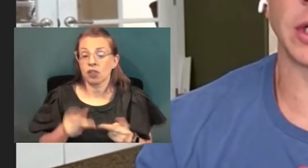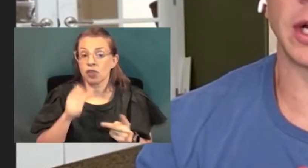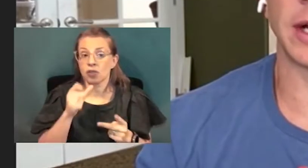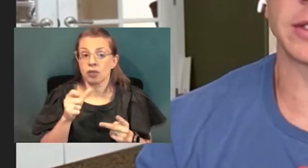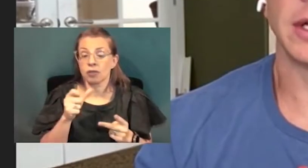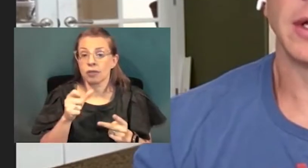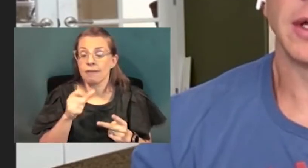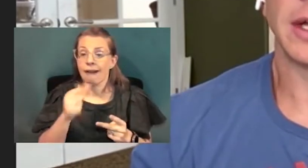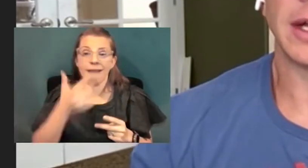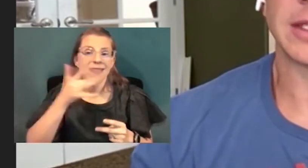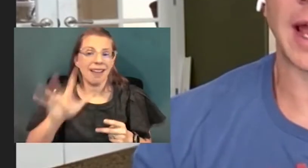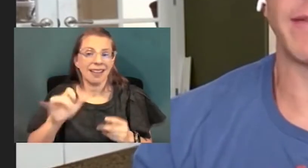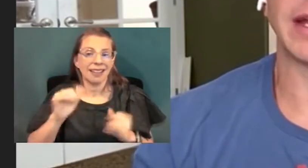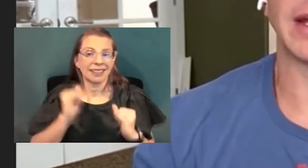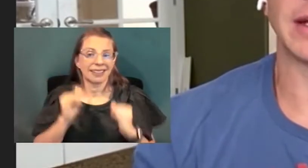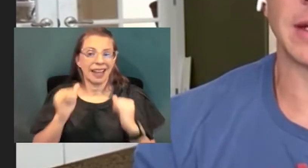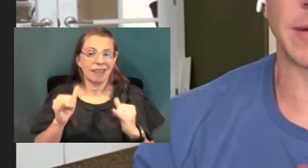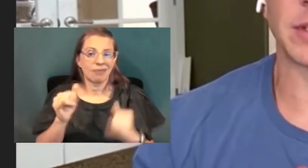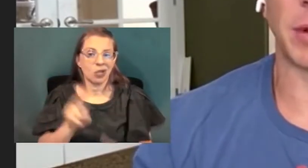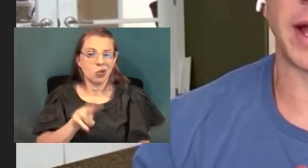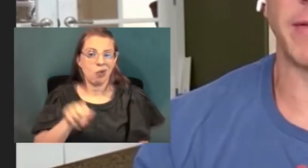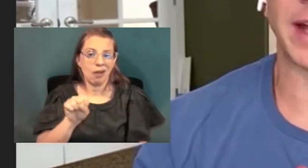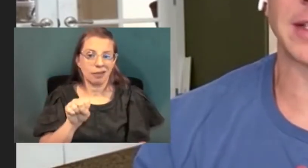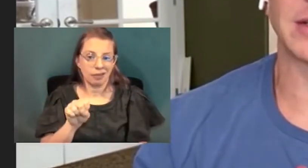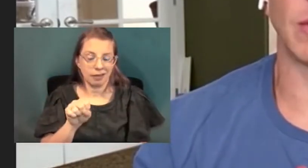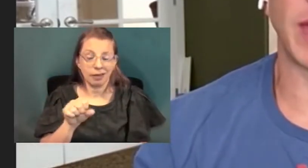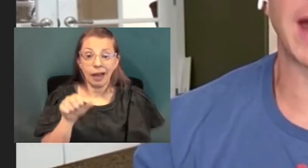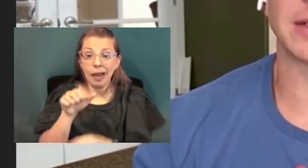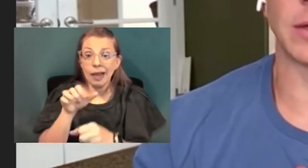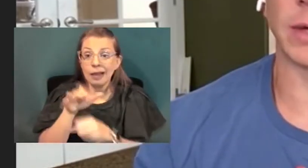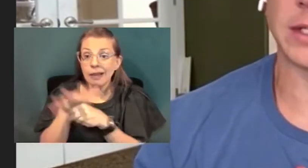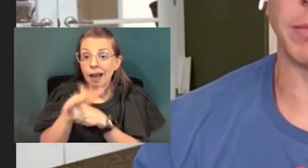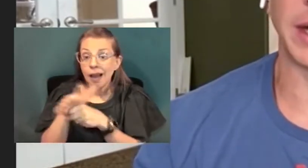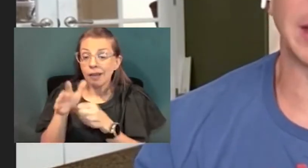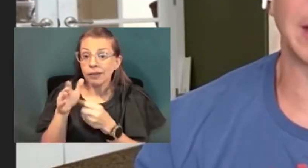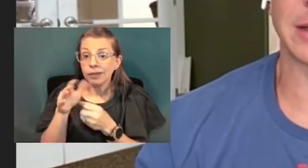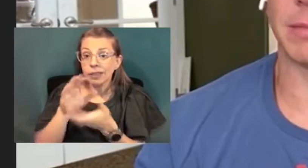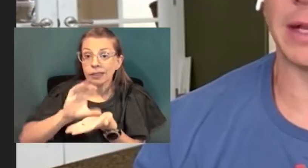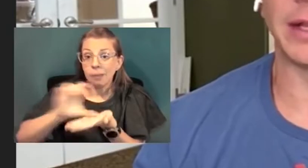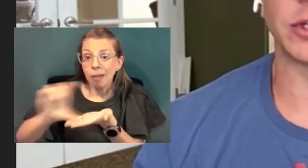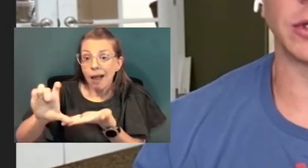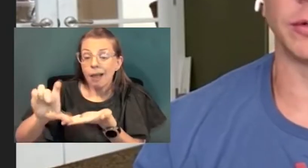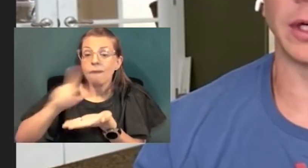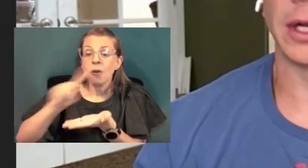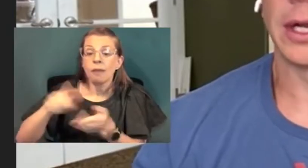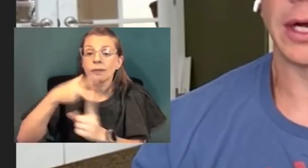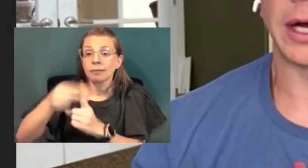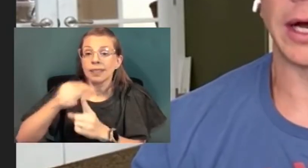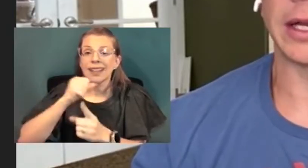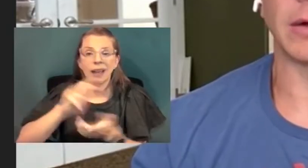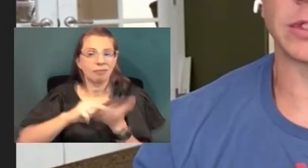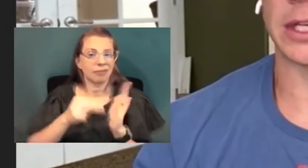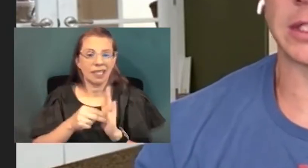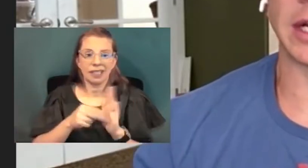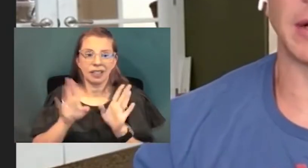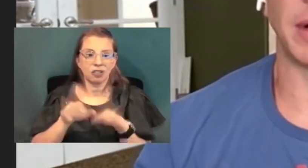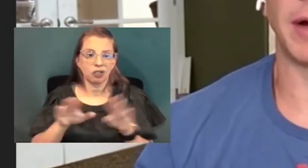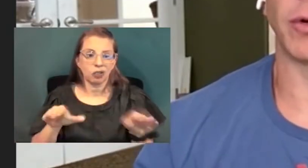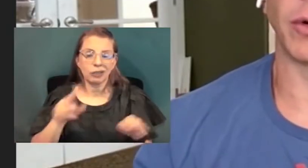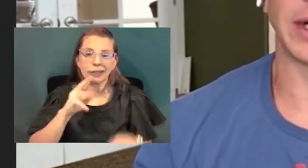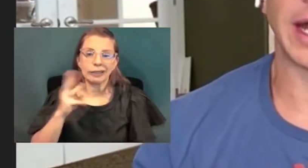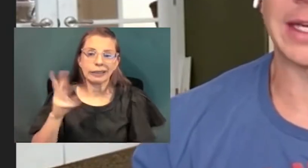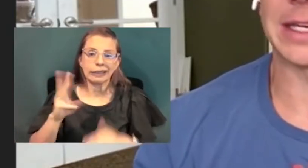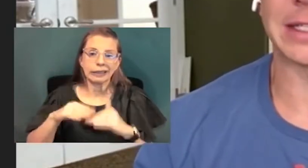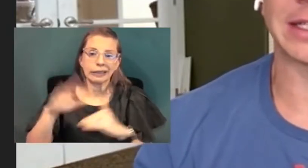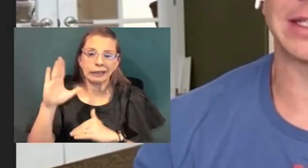as fortunate as us as having enough supply of vaccine. So that is the reason, but it doesn't mean that children 16 and